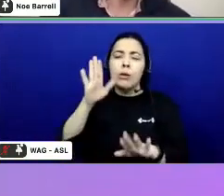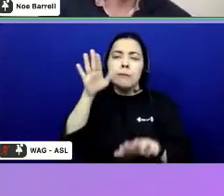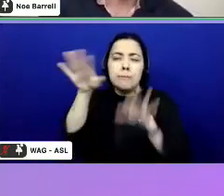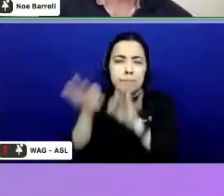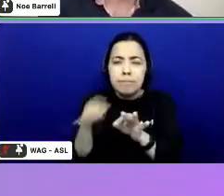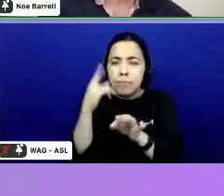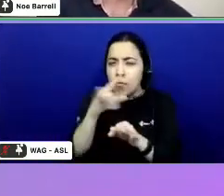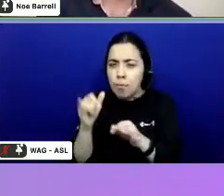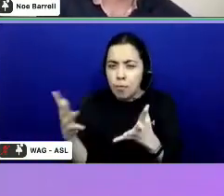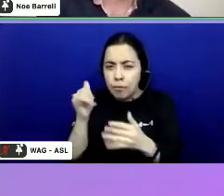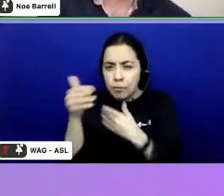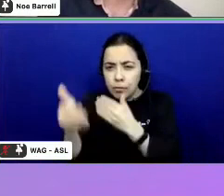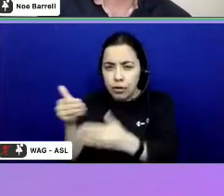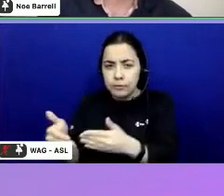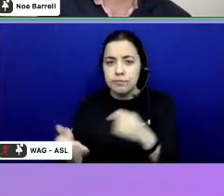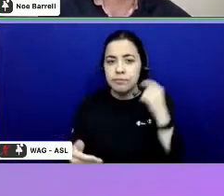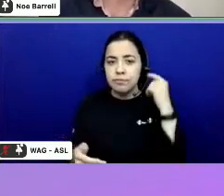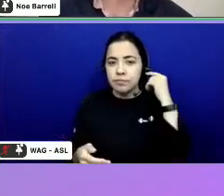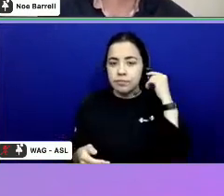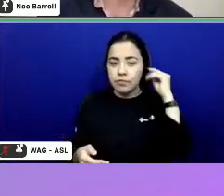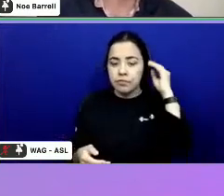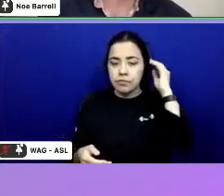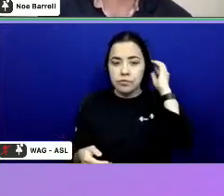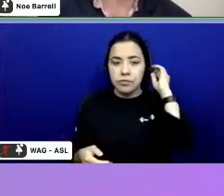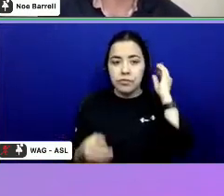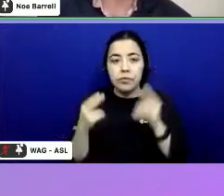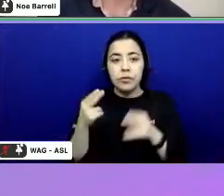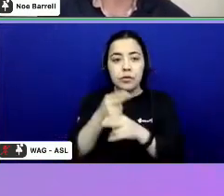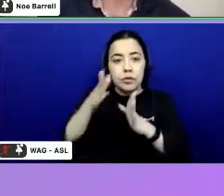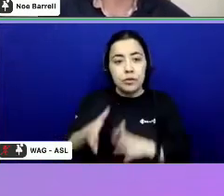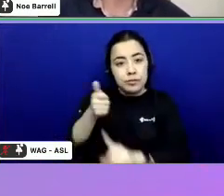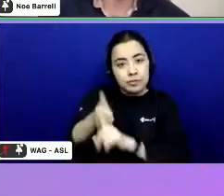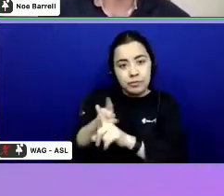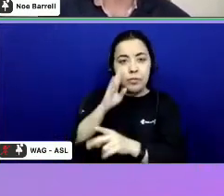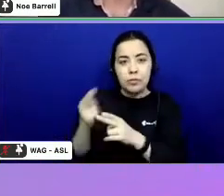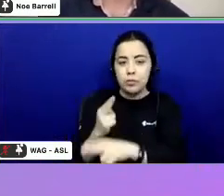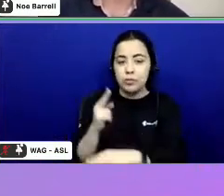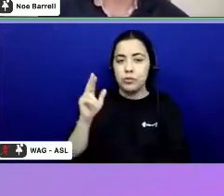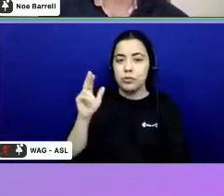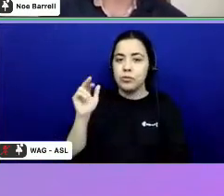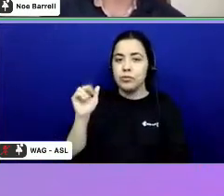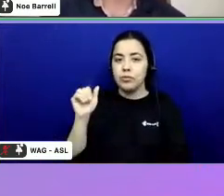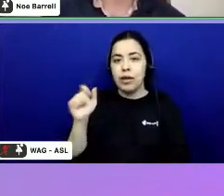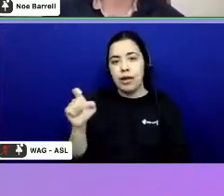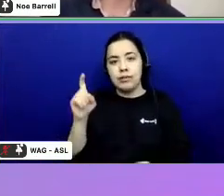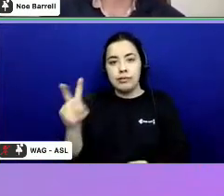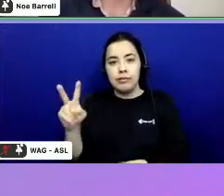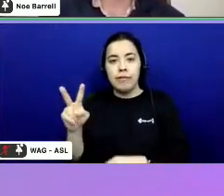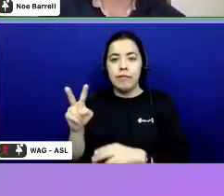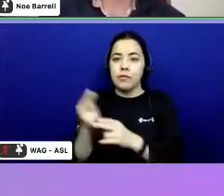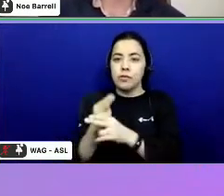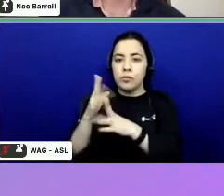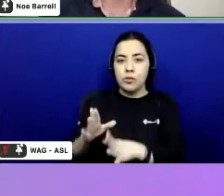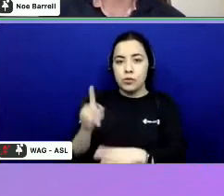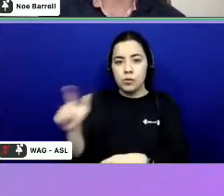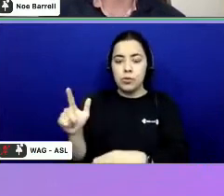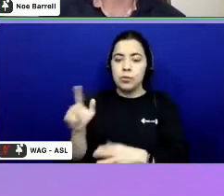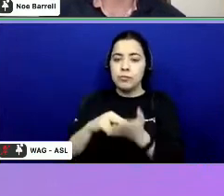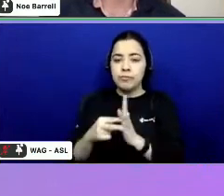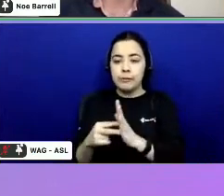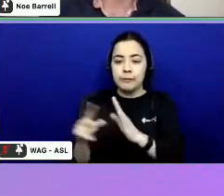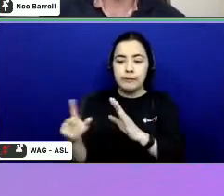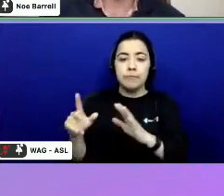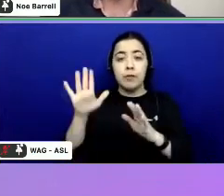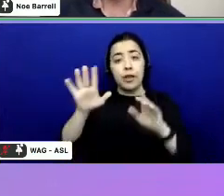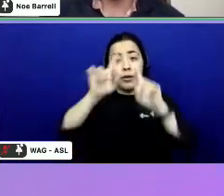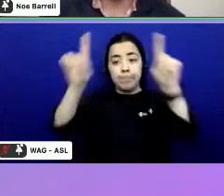like. So our user will use an Axe DevTools application, which captures a screenshot of their user interface